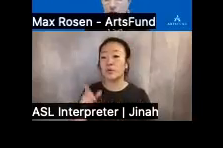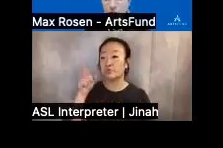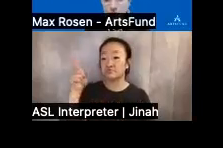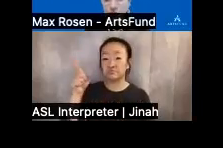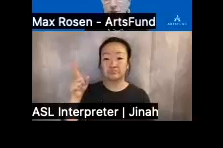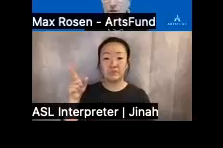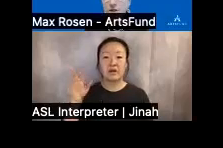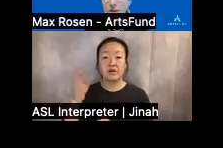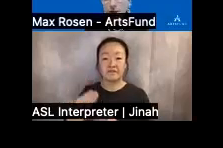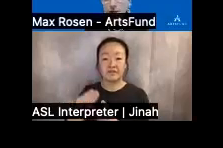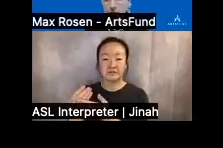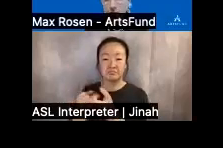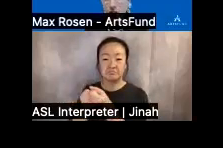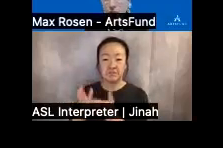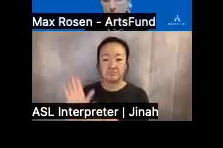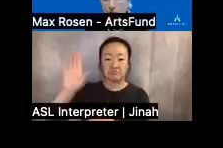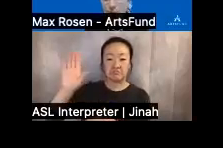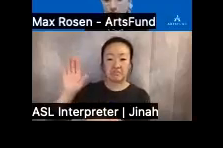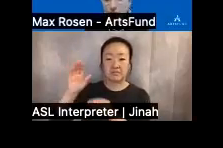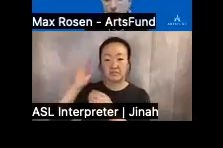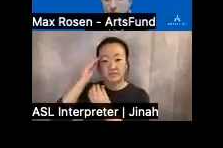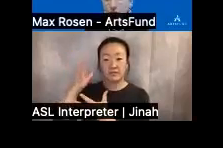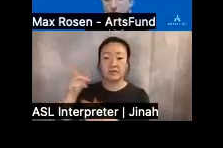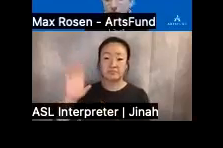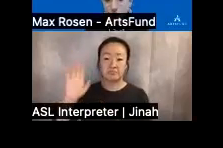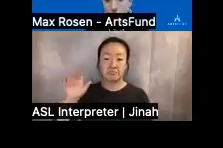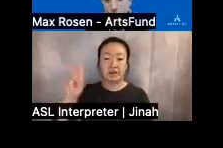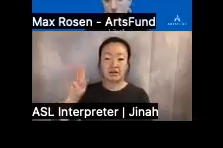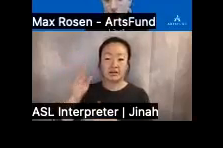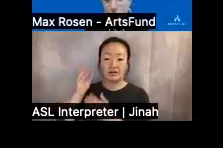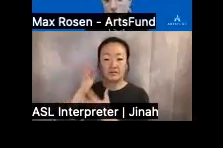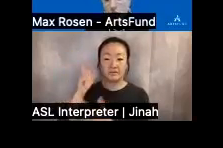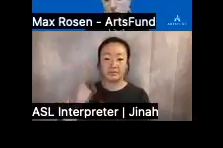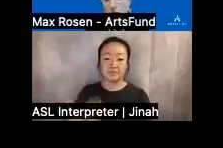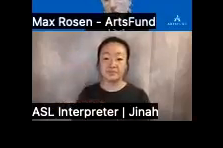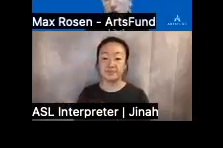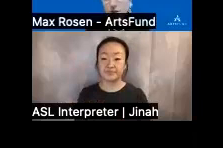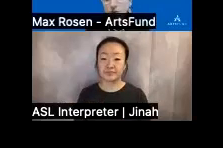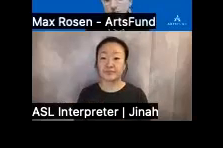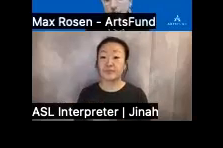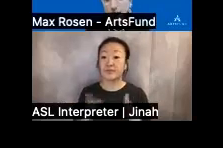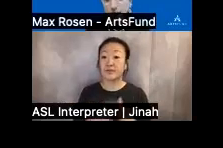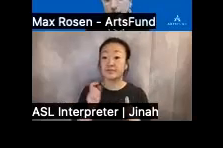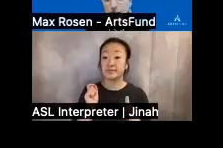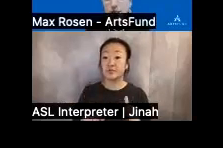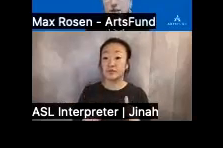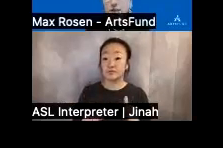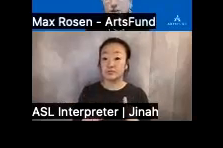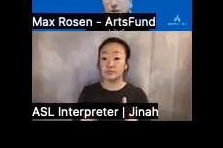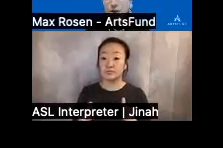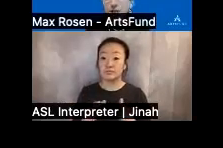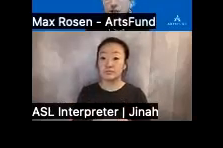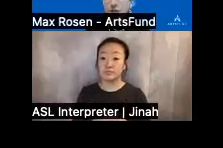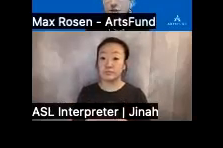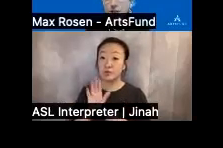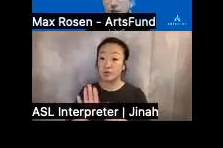your fiscal sponsor organization's appropriate bank account information. The first question on this form asks, is